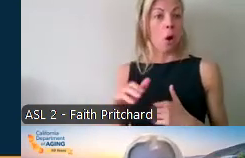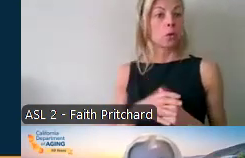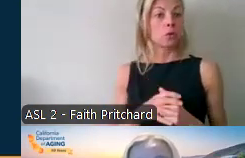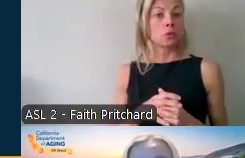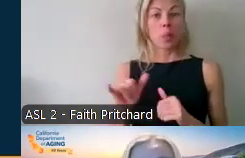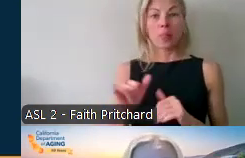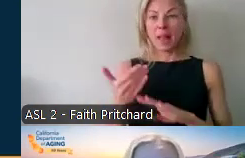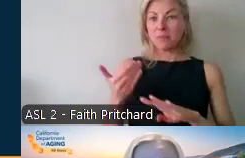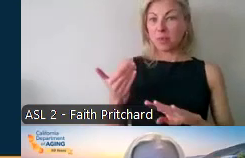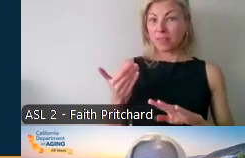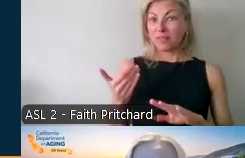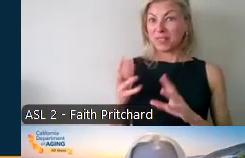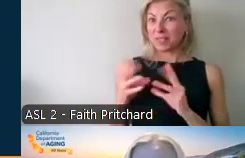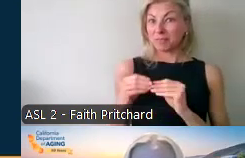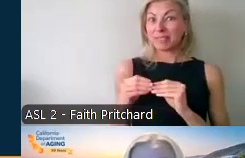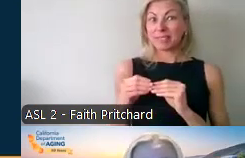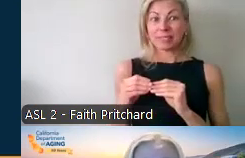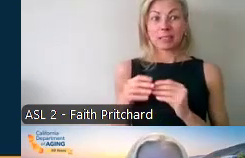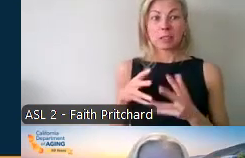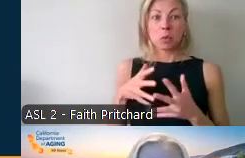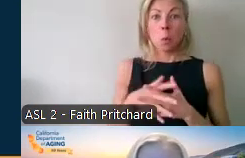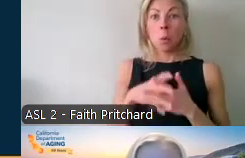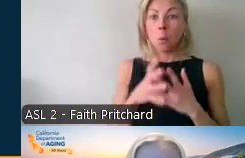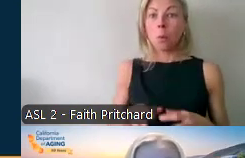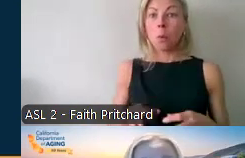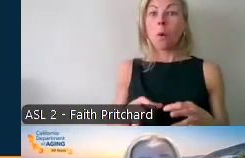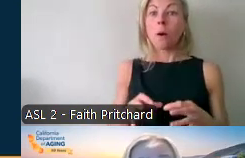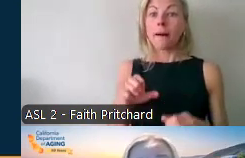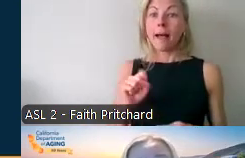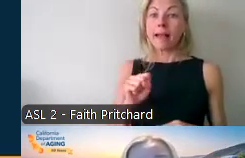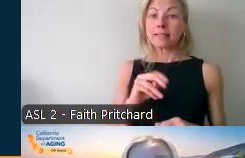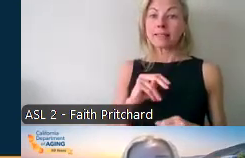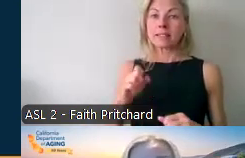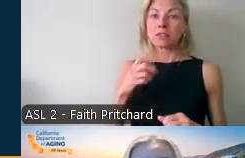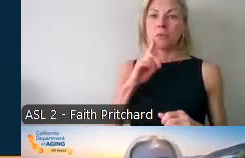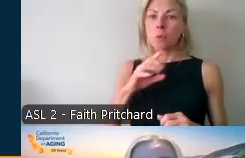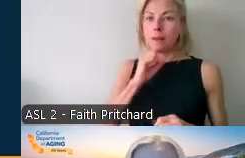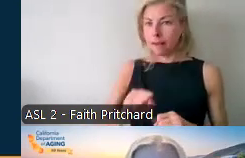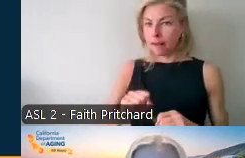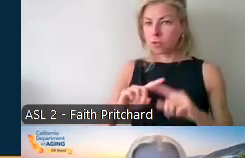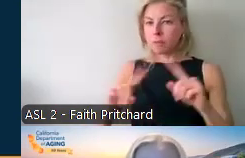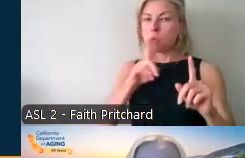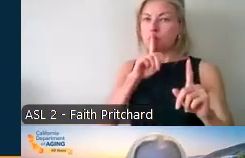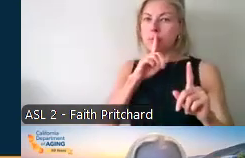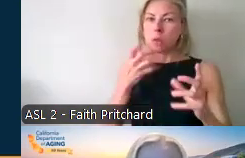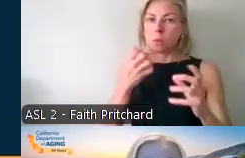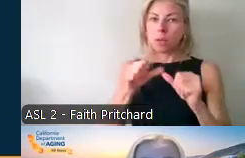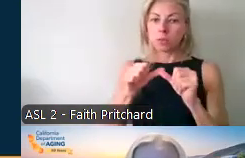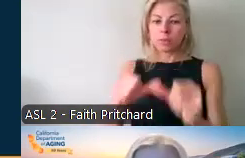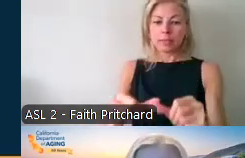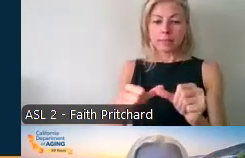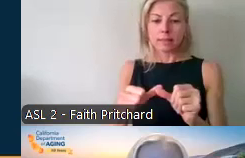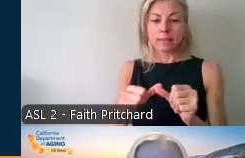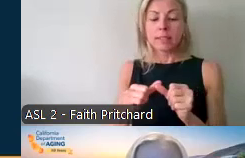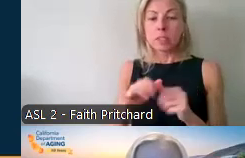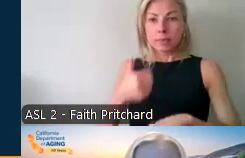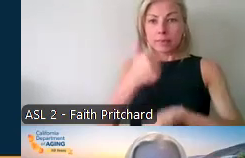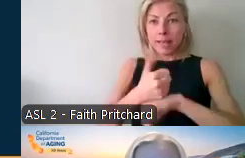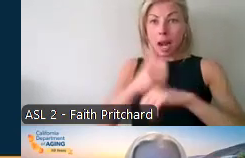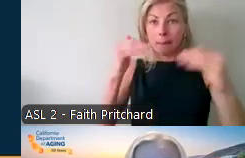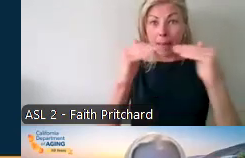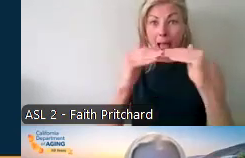previous convenings and the core essence of the master plan for aging, really looking to continue embedding equity